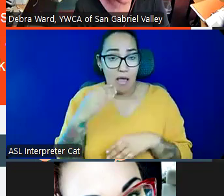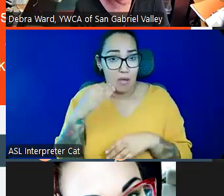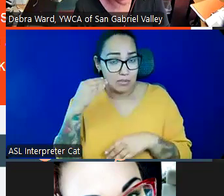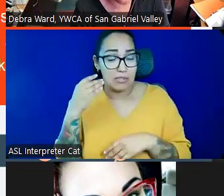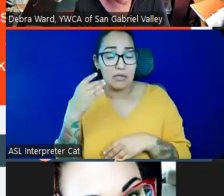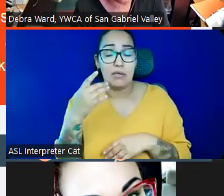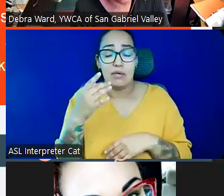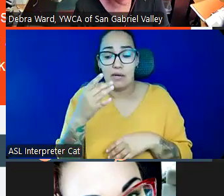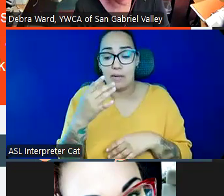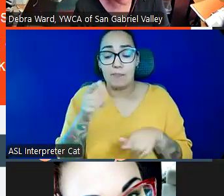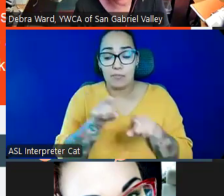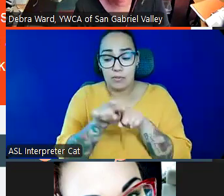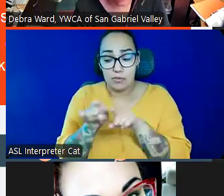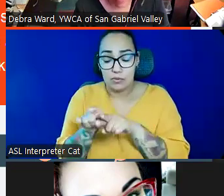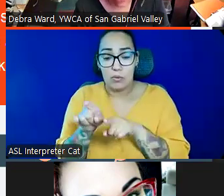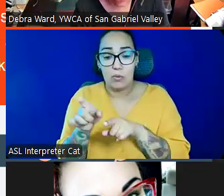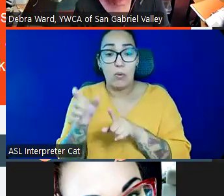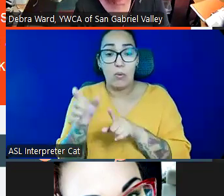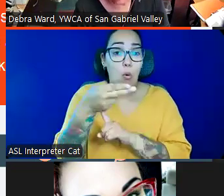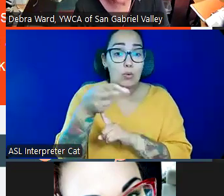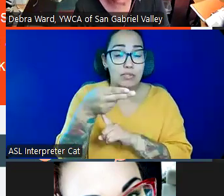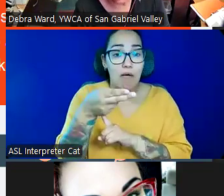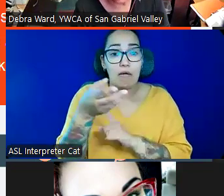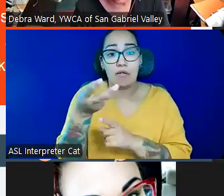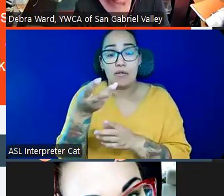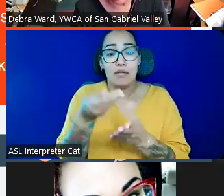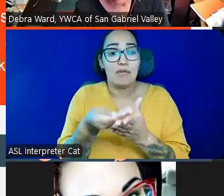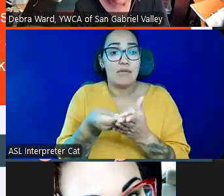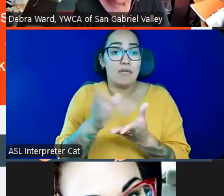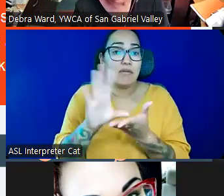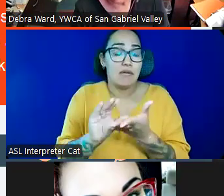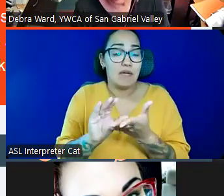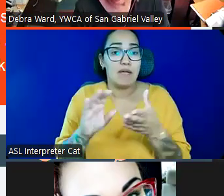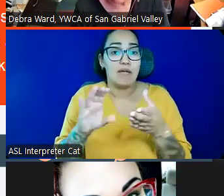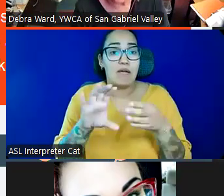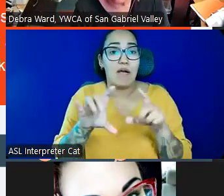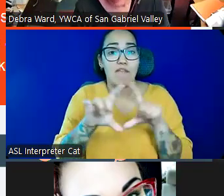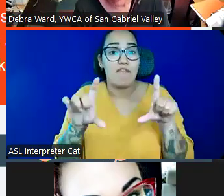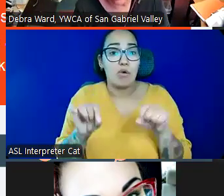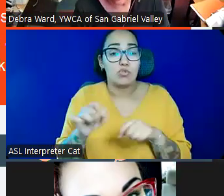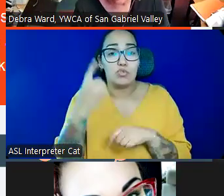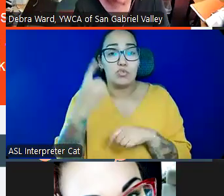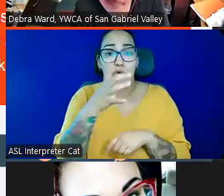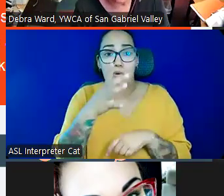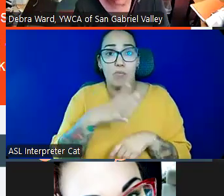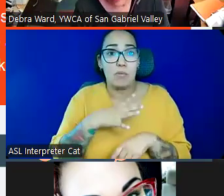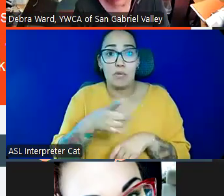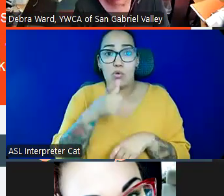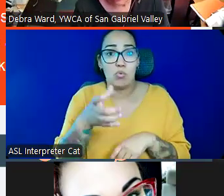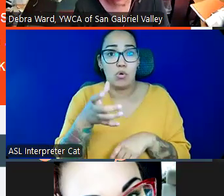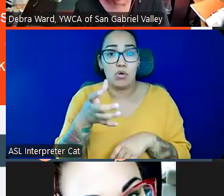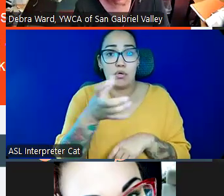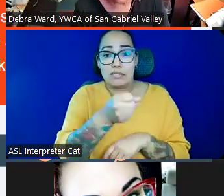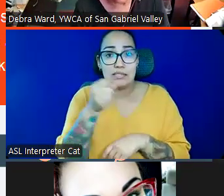as hotel vouchers for women who were displaced either through